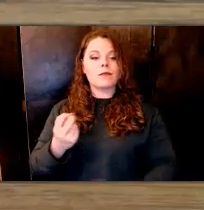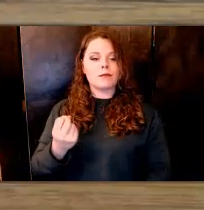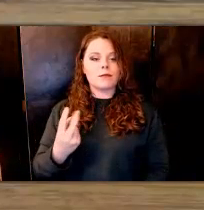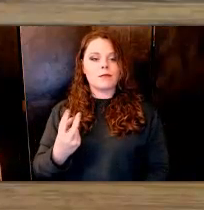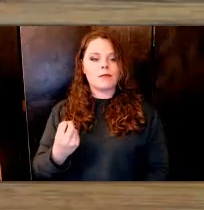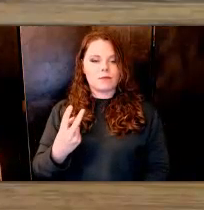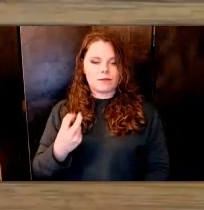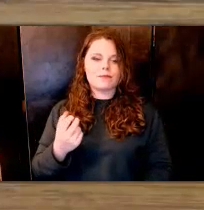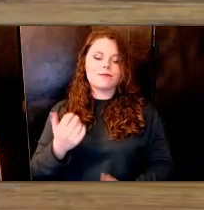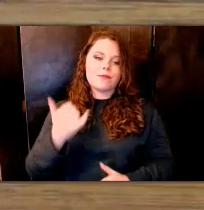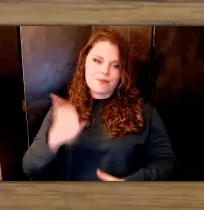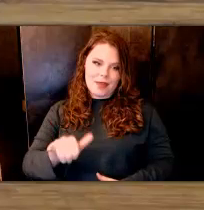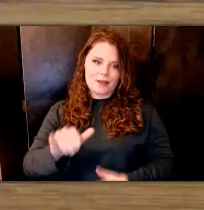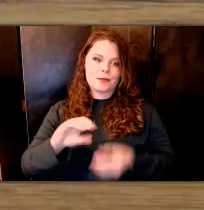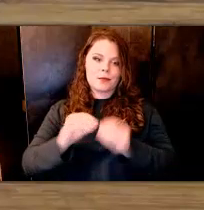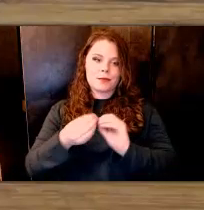first one.